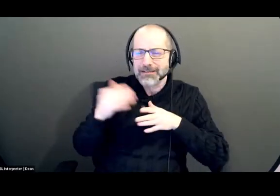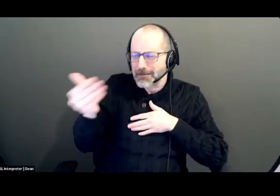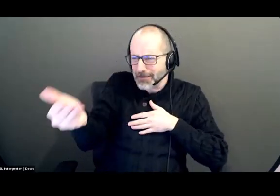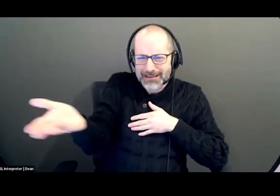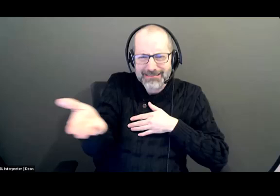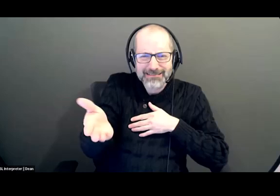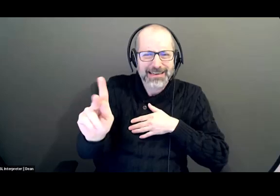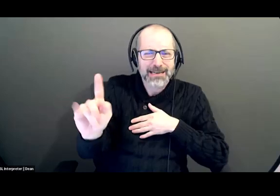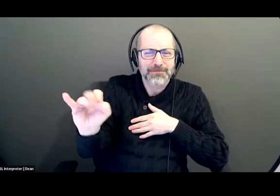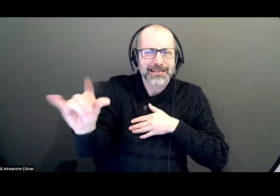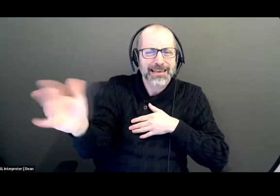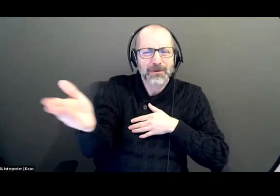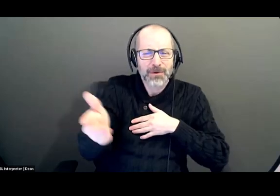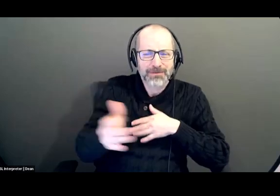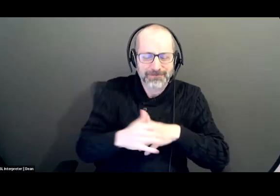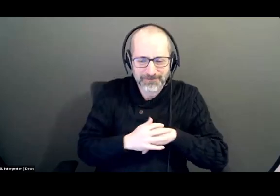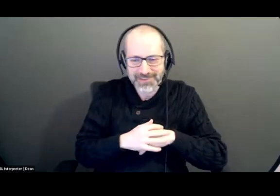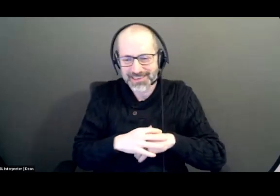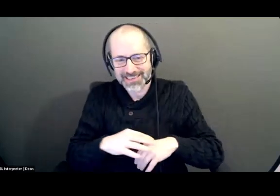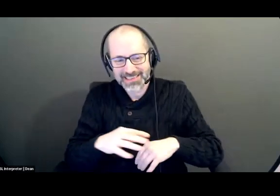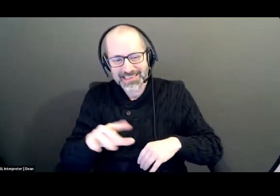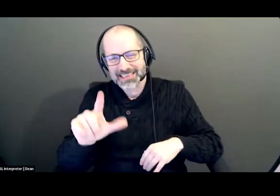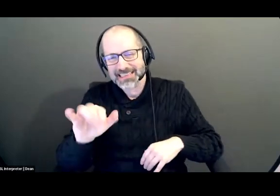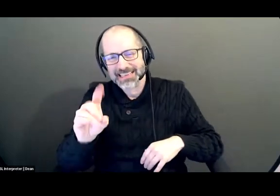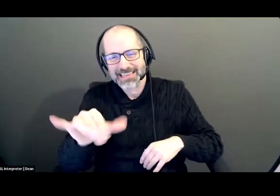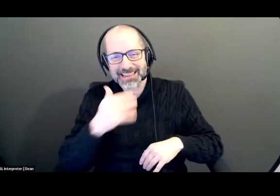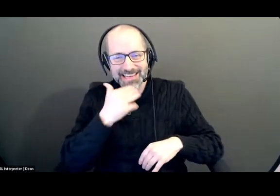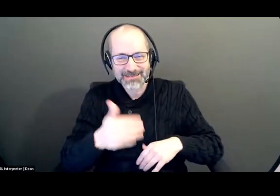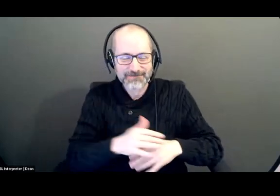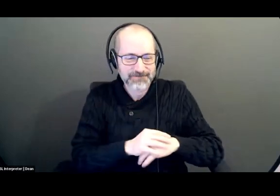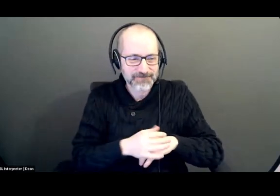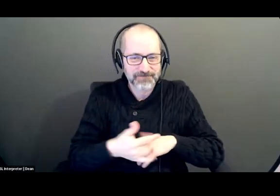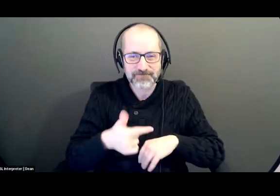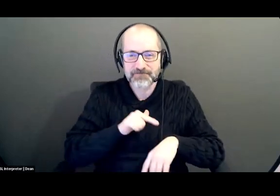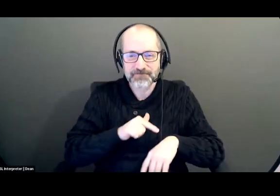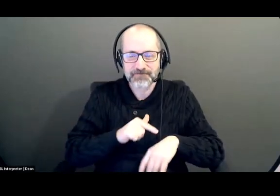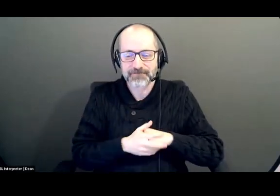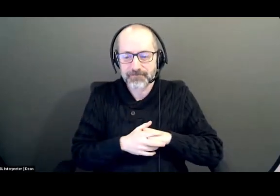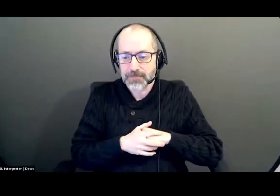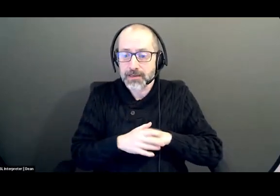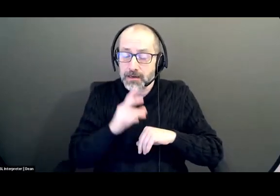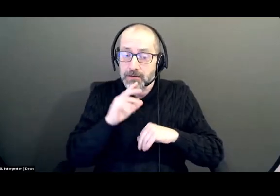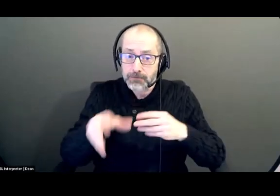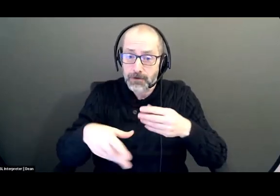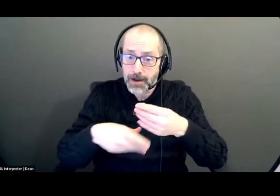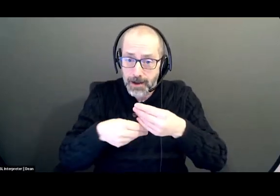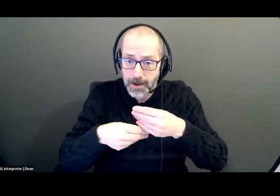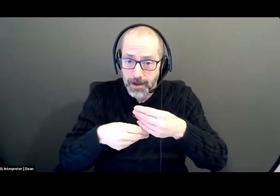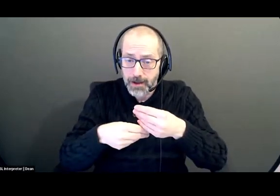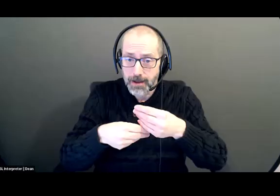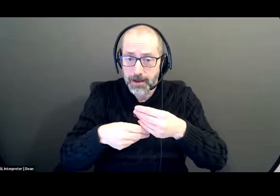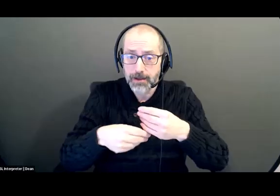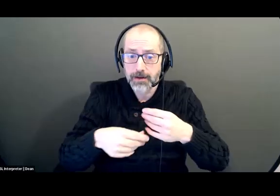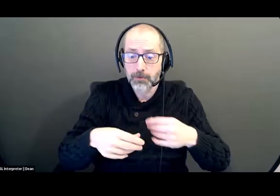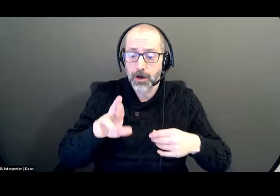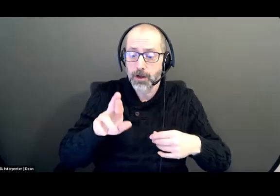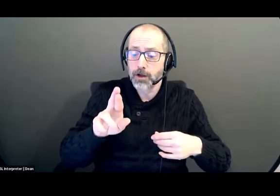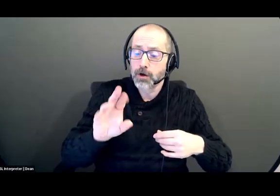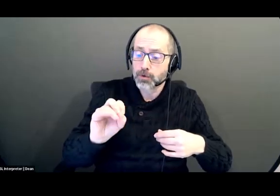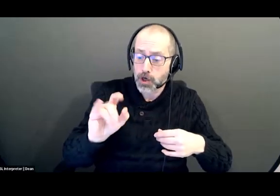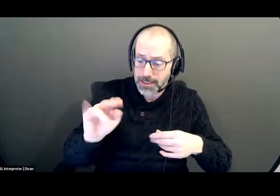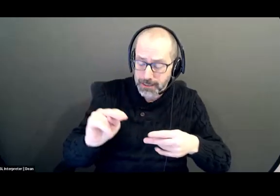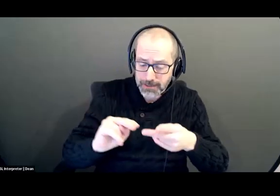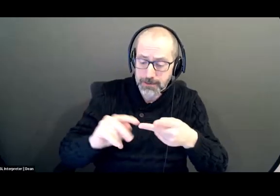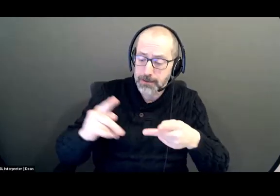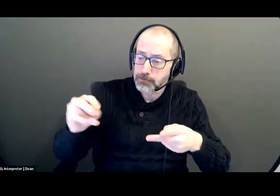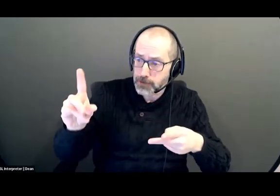had beliefs of what safety meant, and what safety should look like, especially caring with